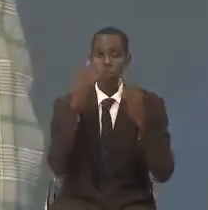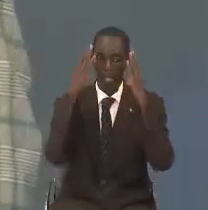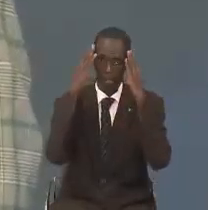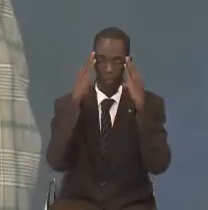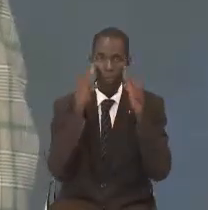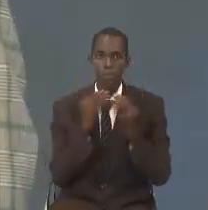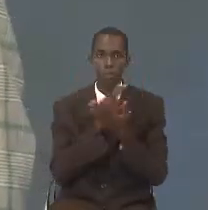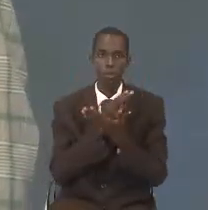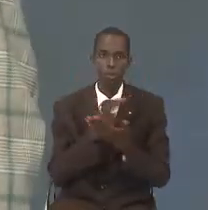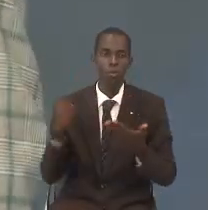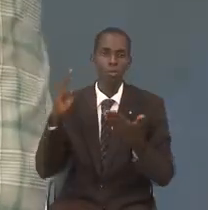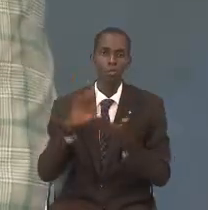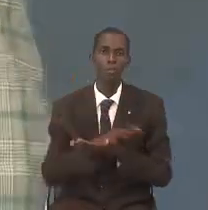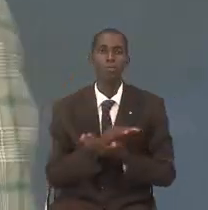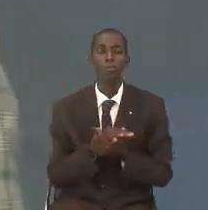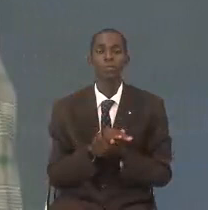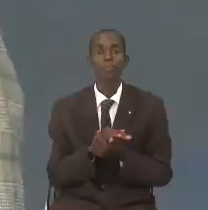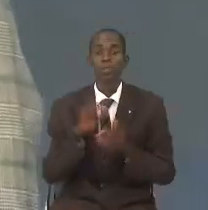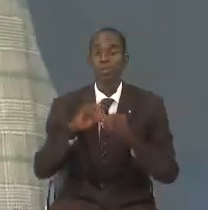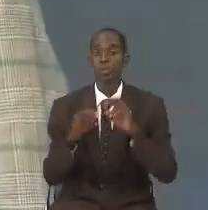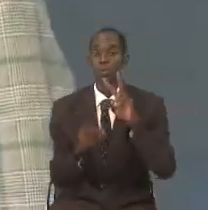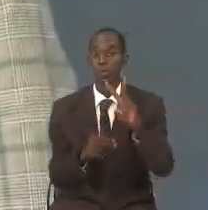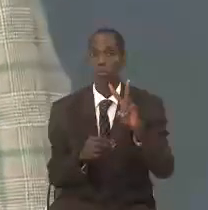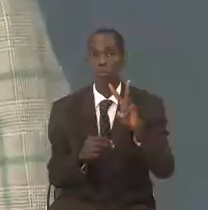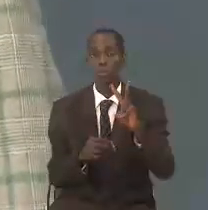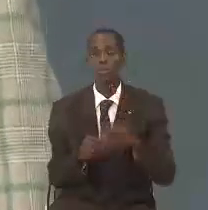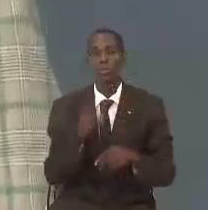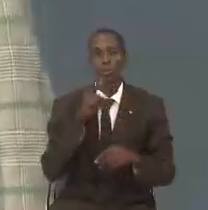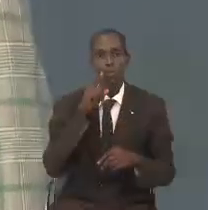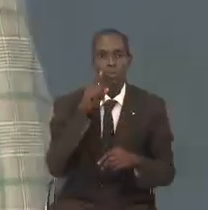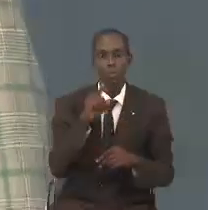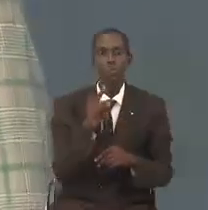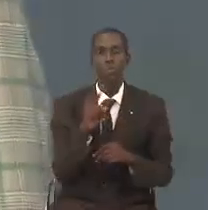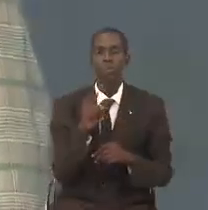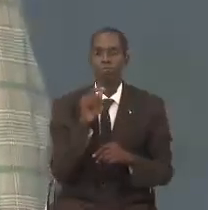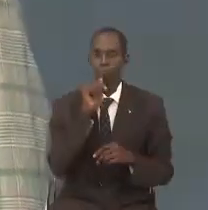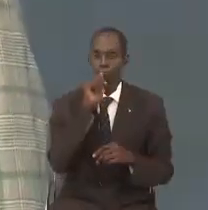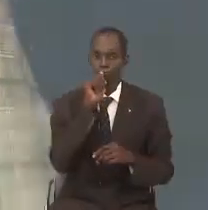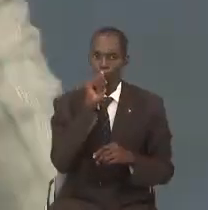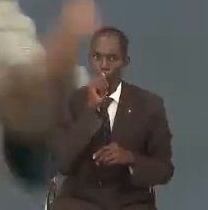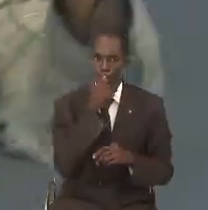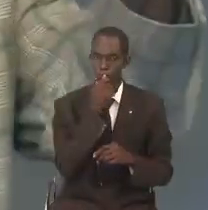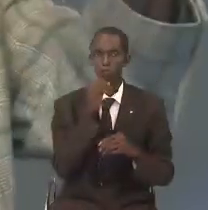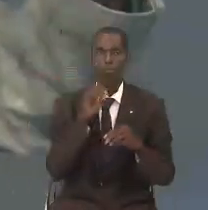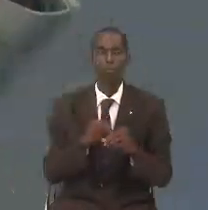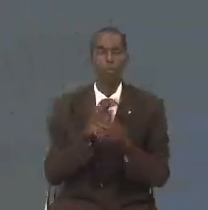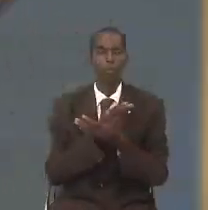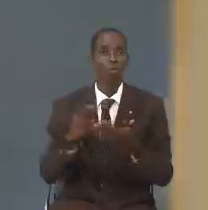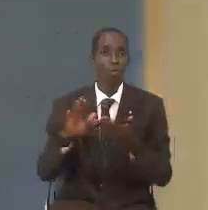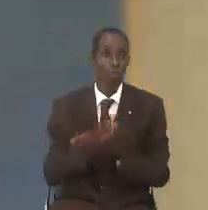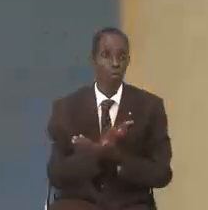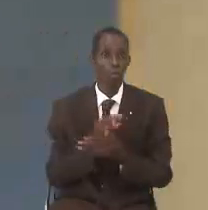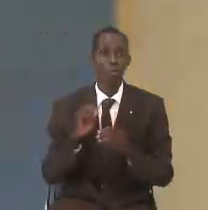holiness. Number two, you endure in holiness. Number three, you